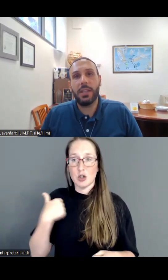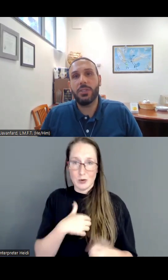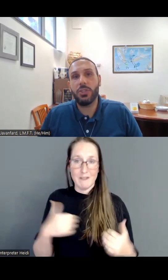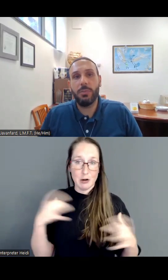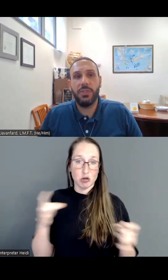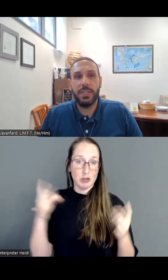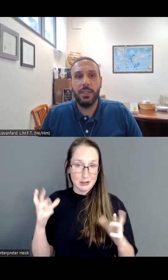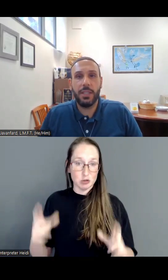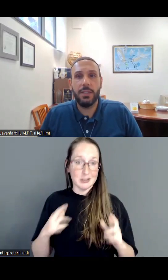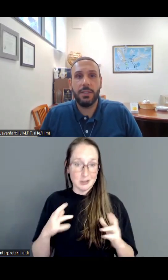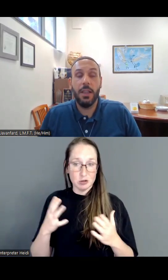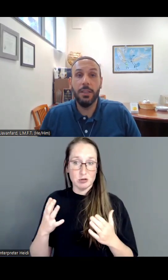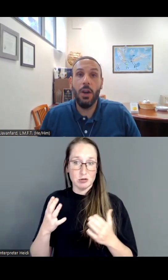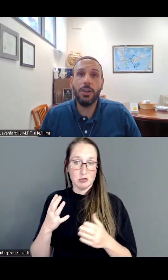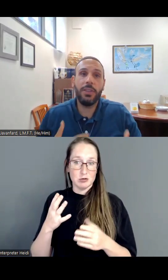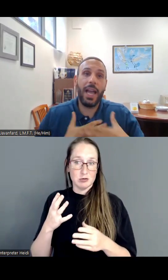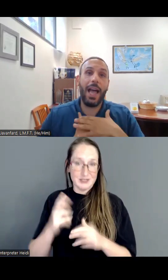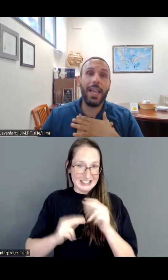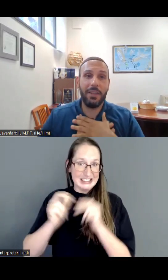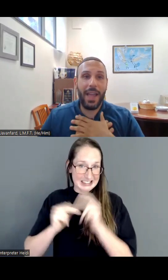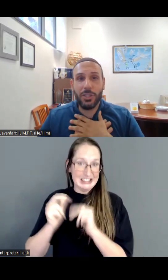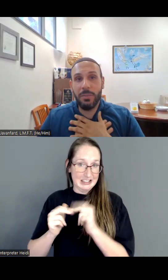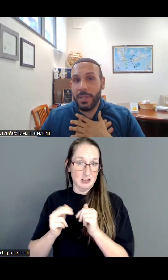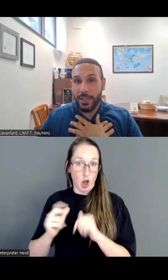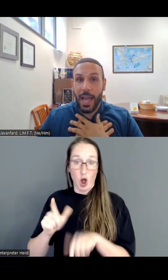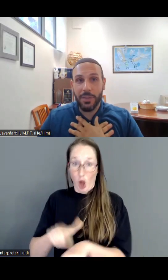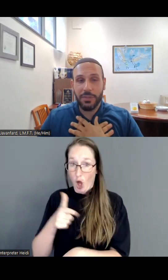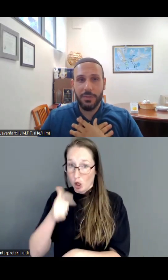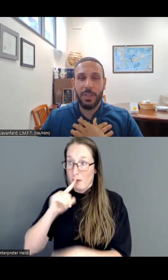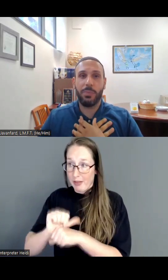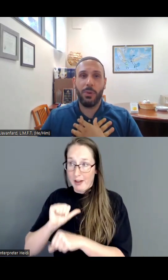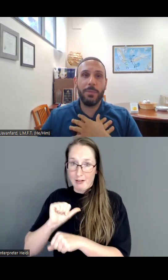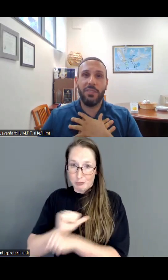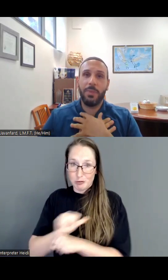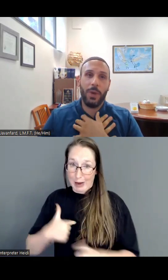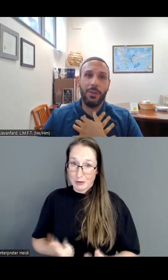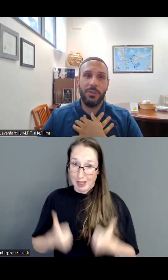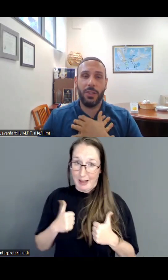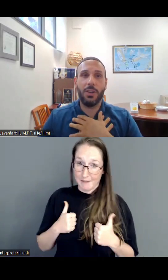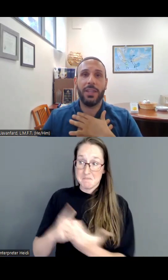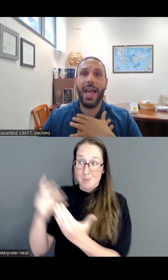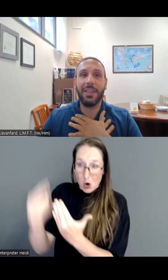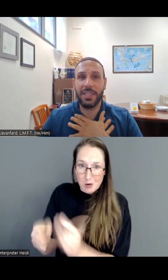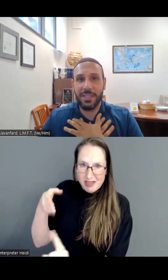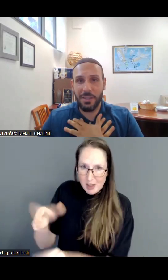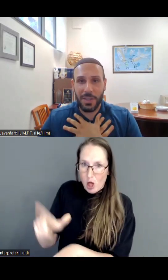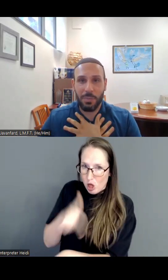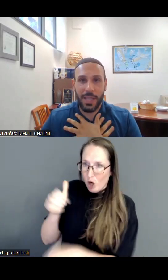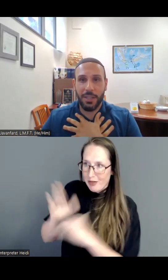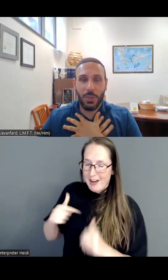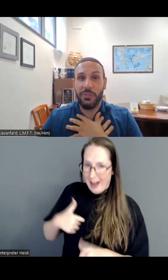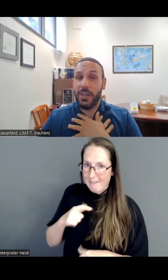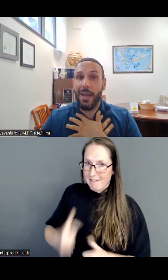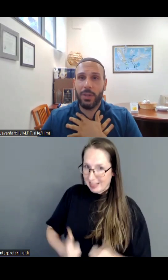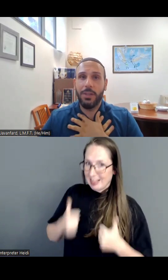crisis residential treatment facilities longer than I have actually been alive. These programs have been around for longer than I have existed on this